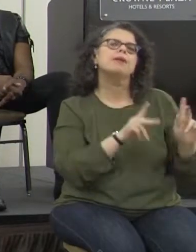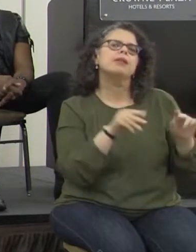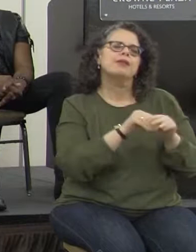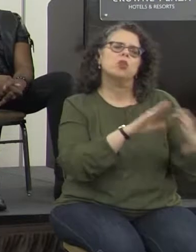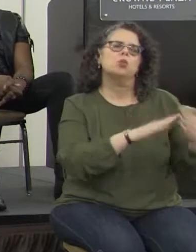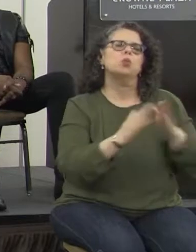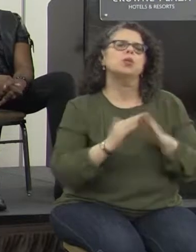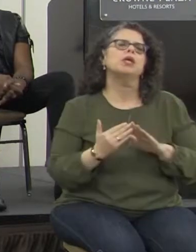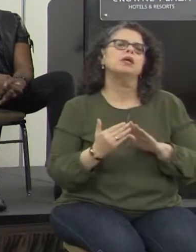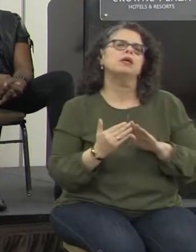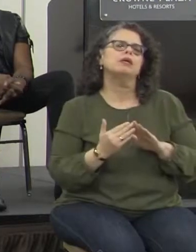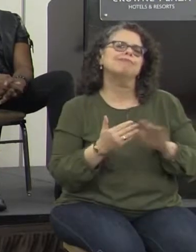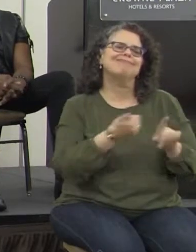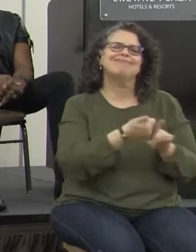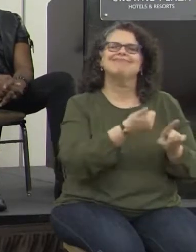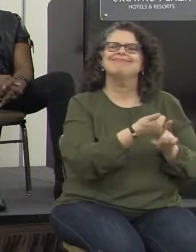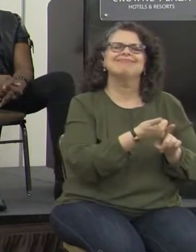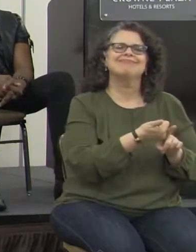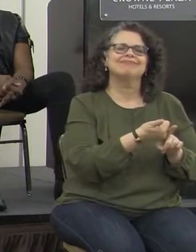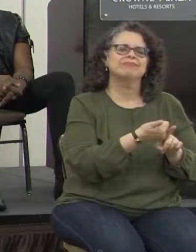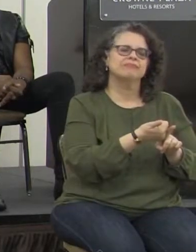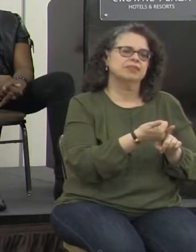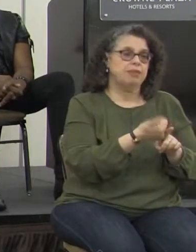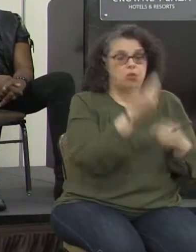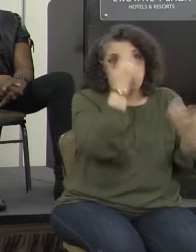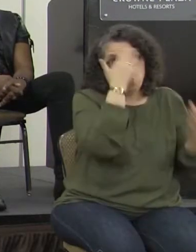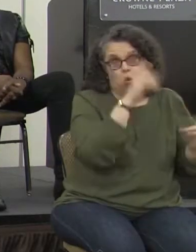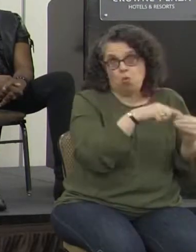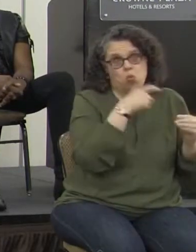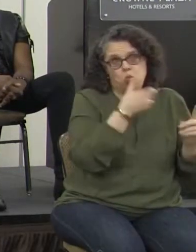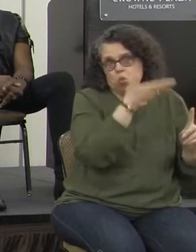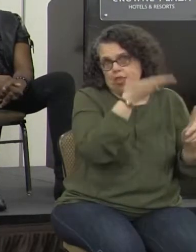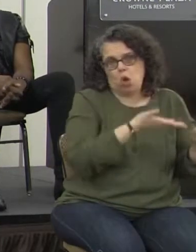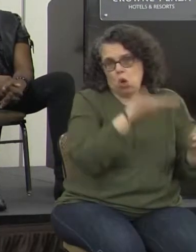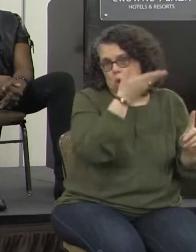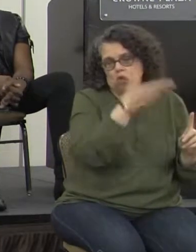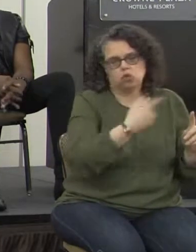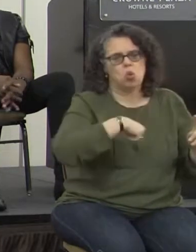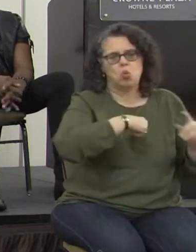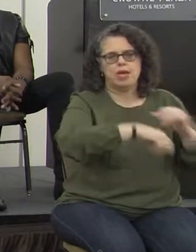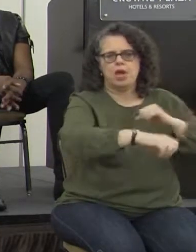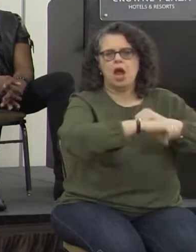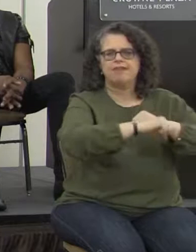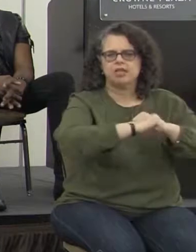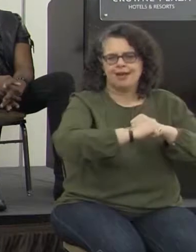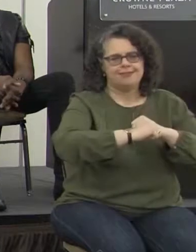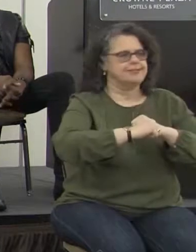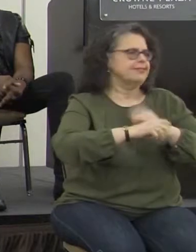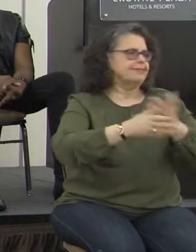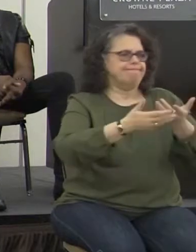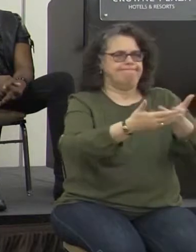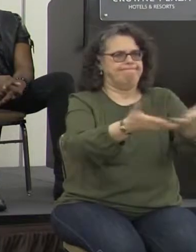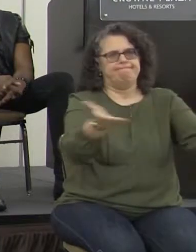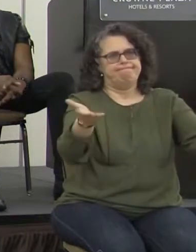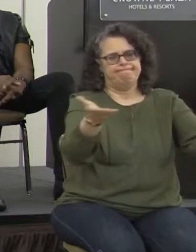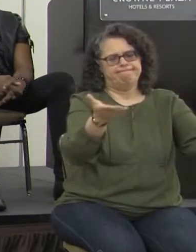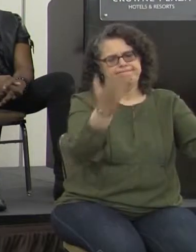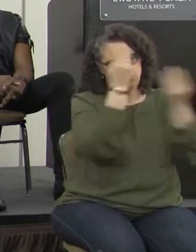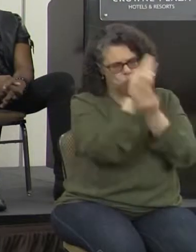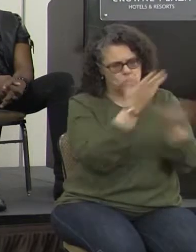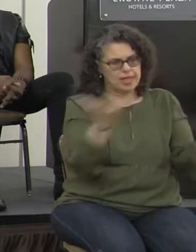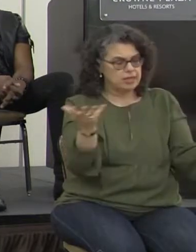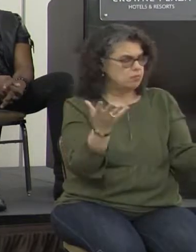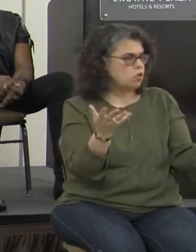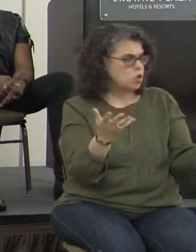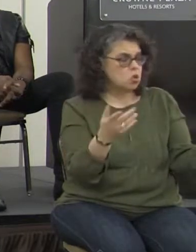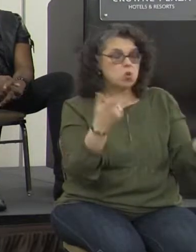community that we might not know about, and we advertise it out there to let them know that